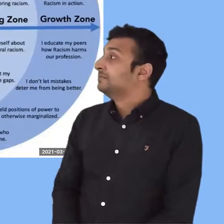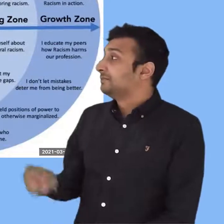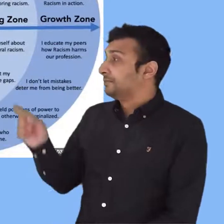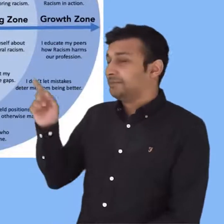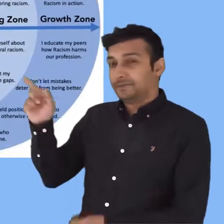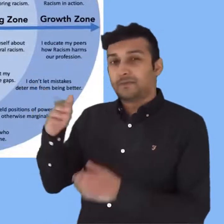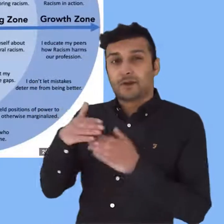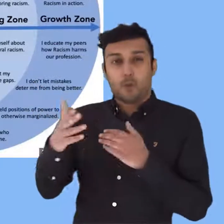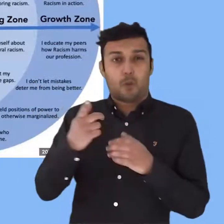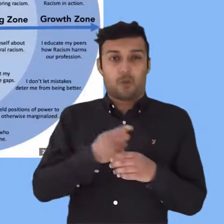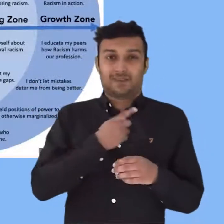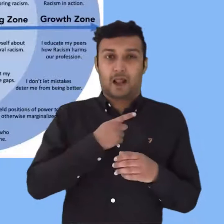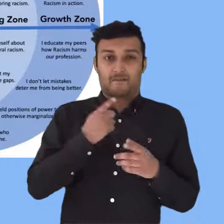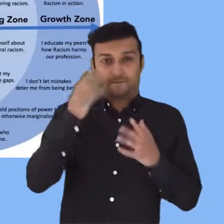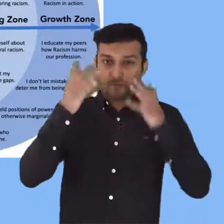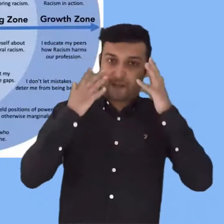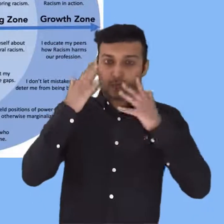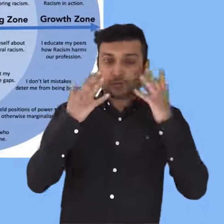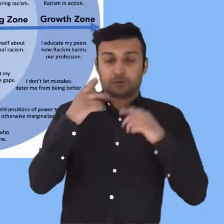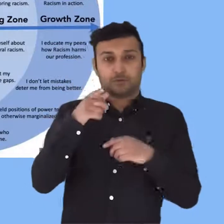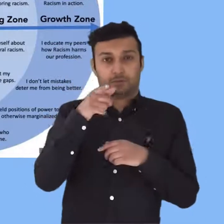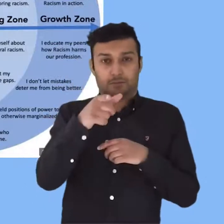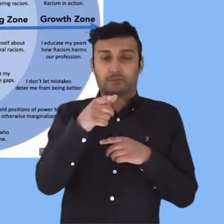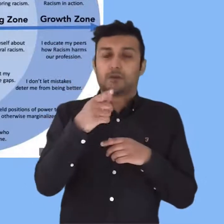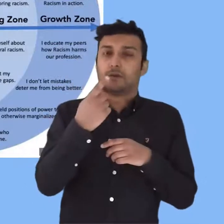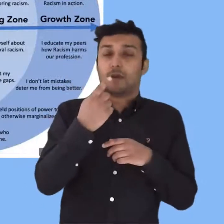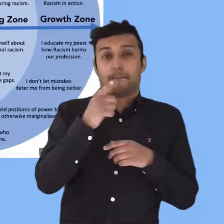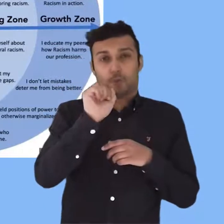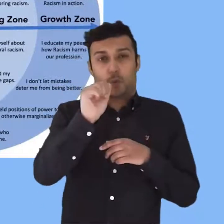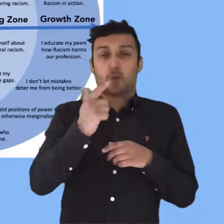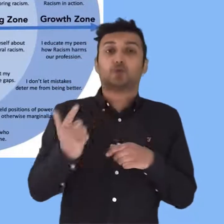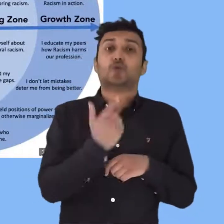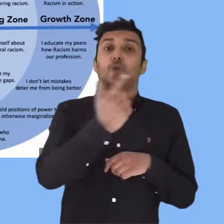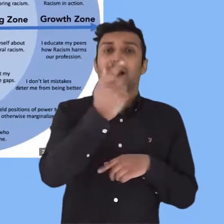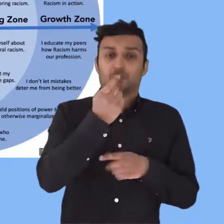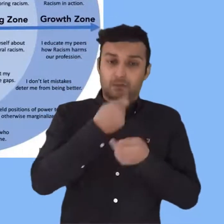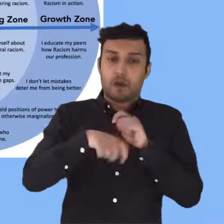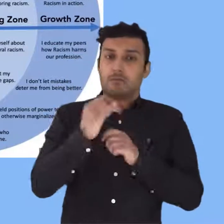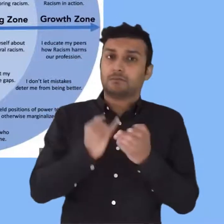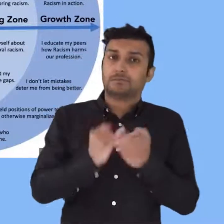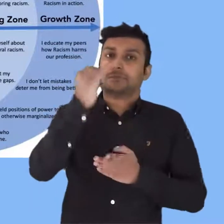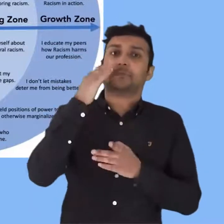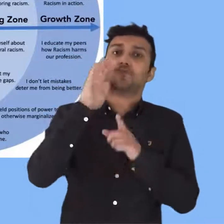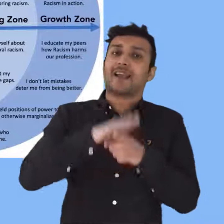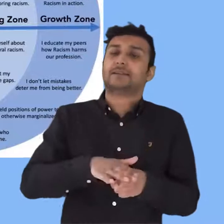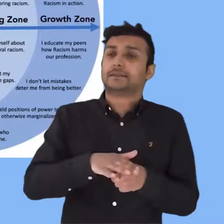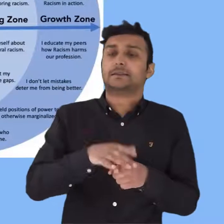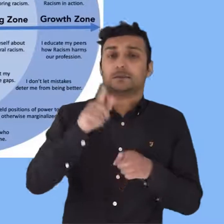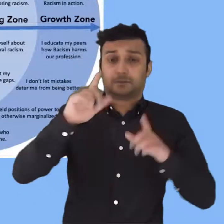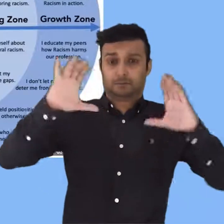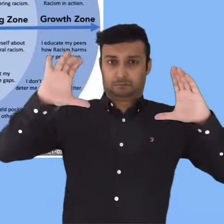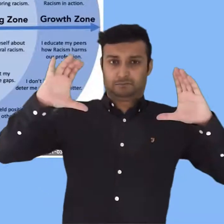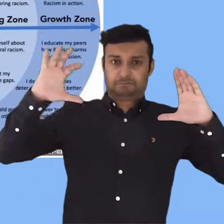on your personal anti-racist journey? So this infographic is really helpful when we're thinking about